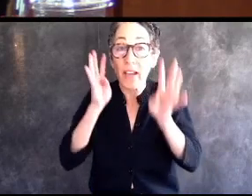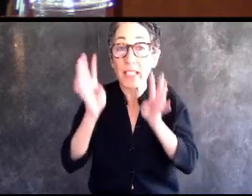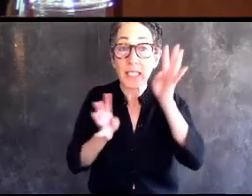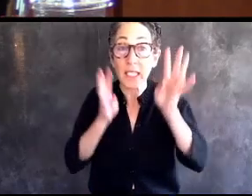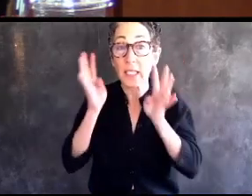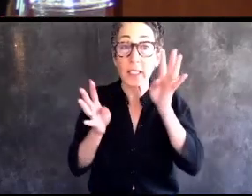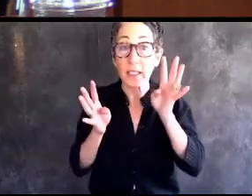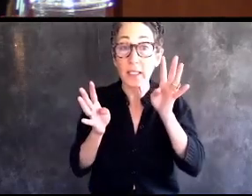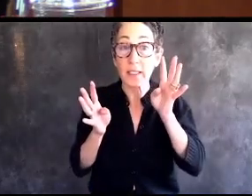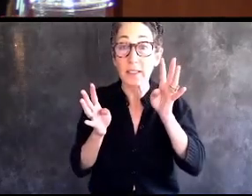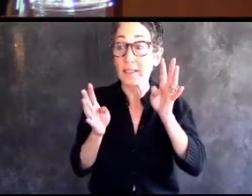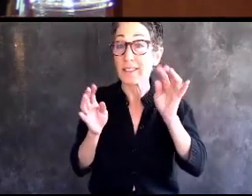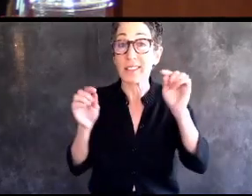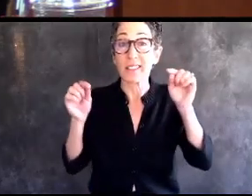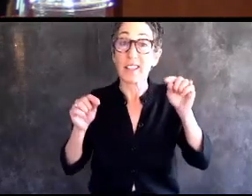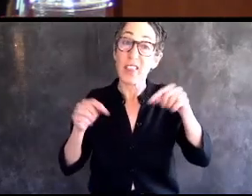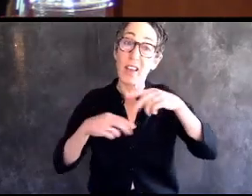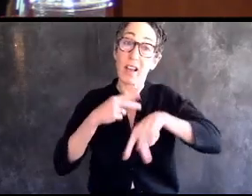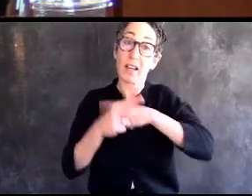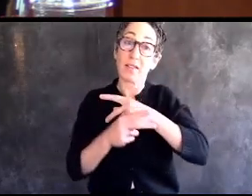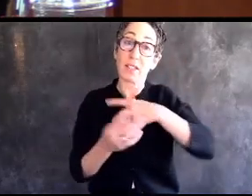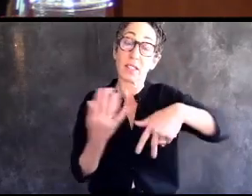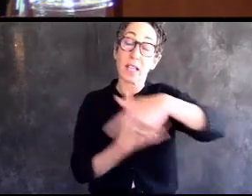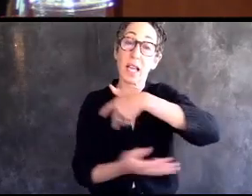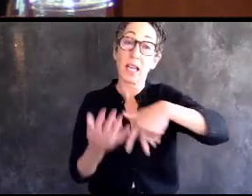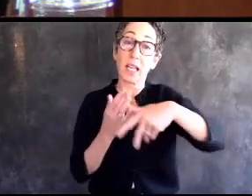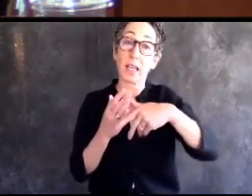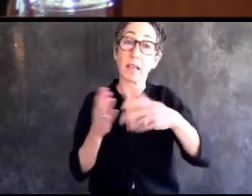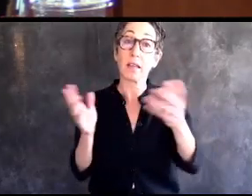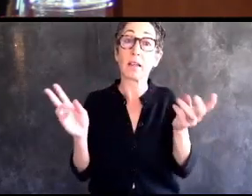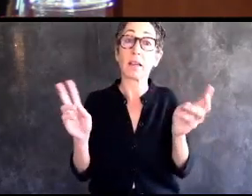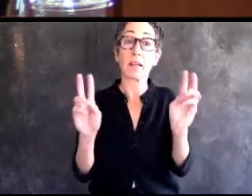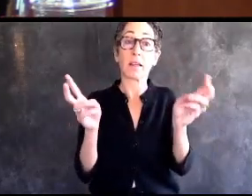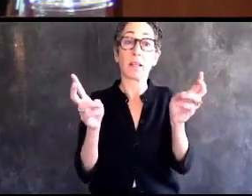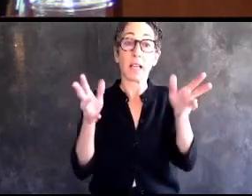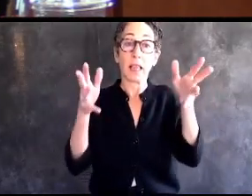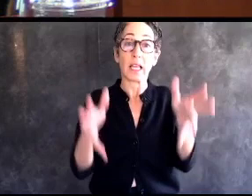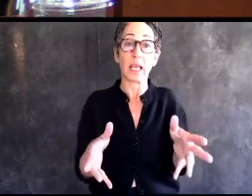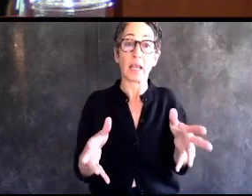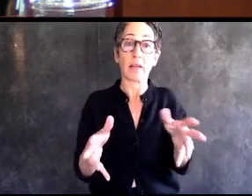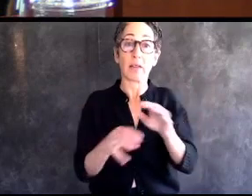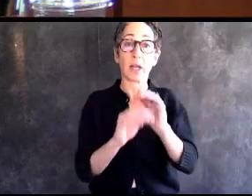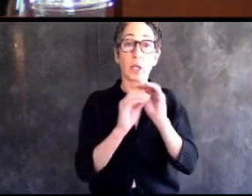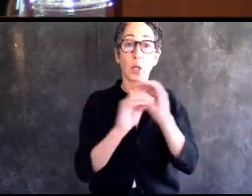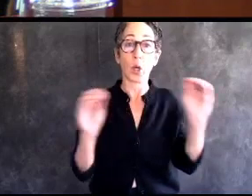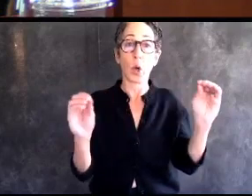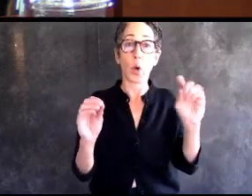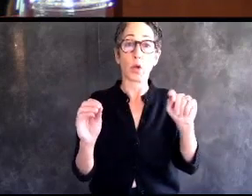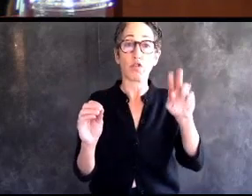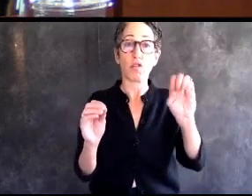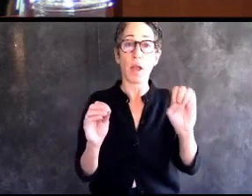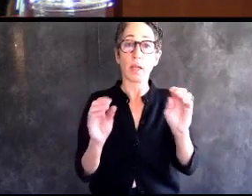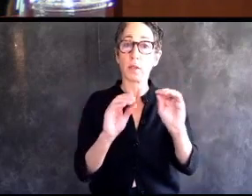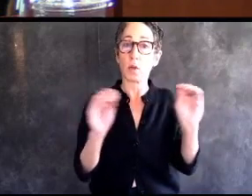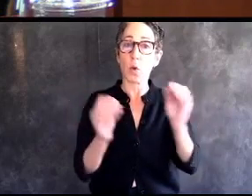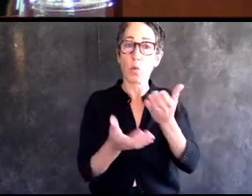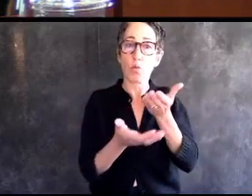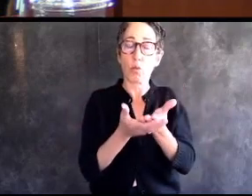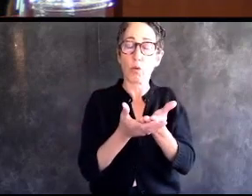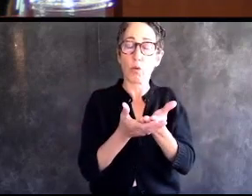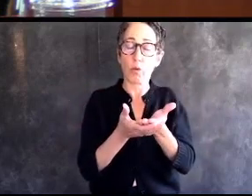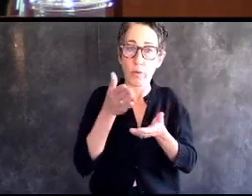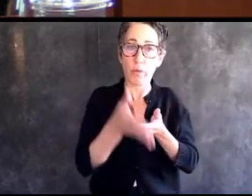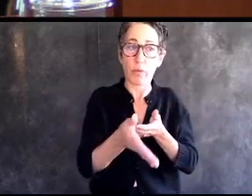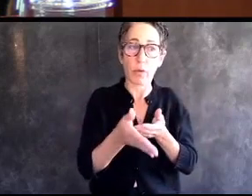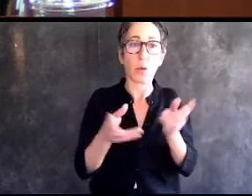themselves that leaves no trace through oblivious storage and decentralized context tracing. I'll spare